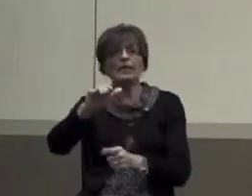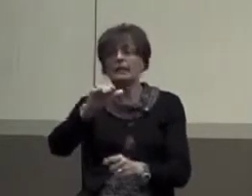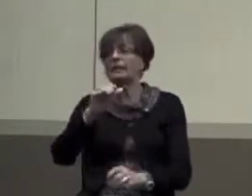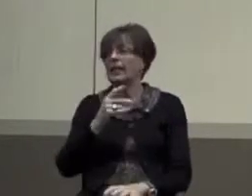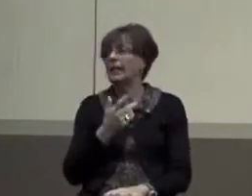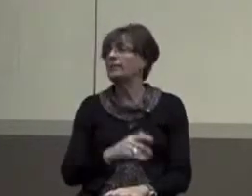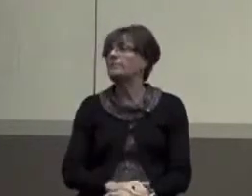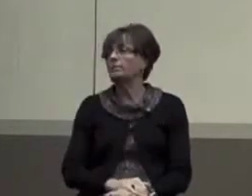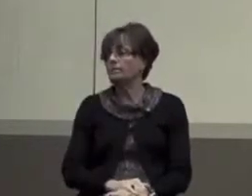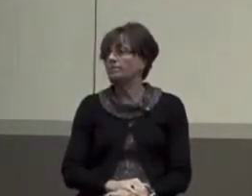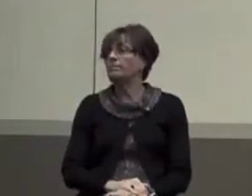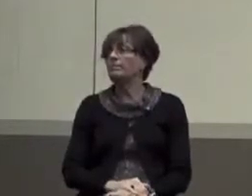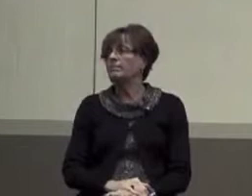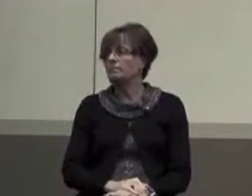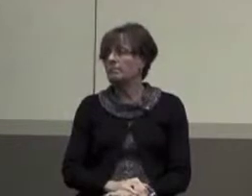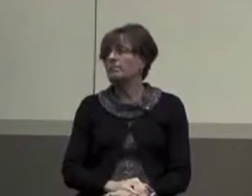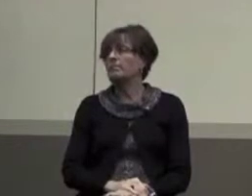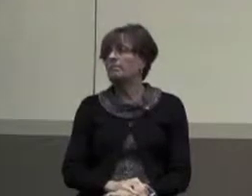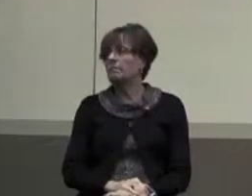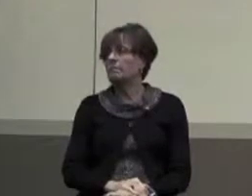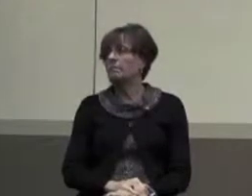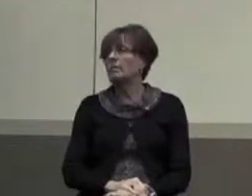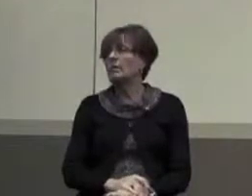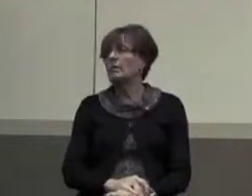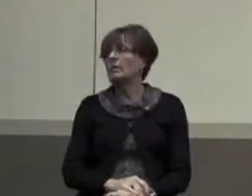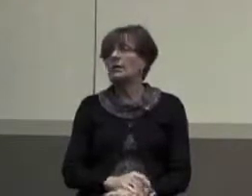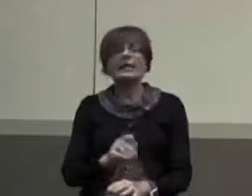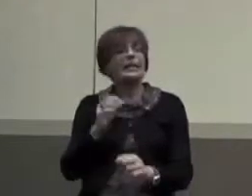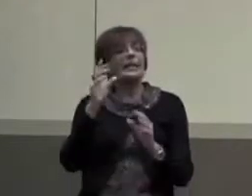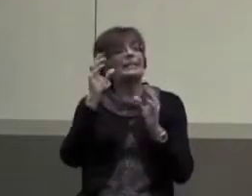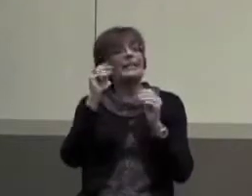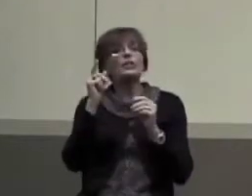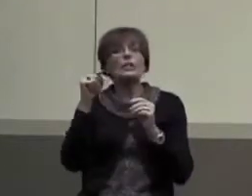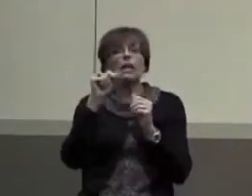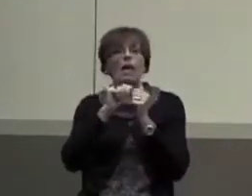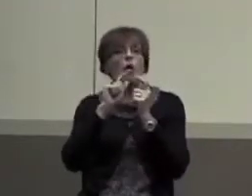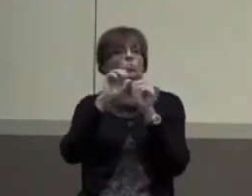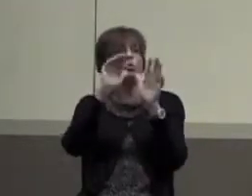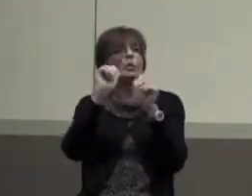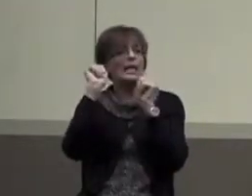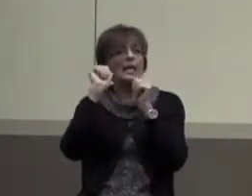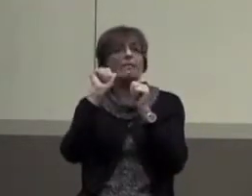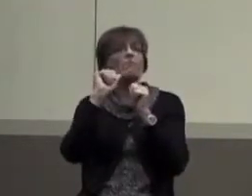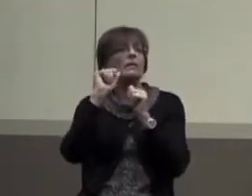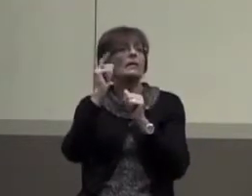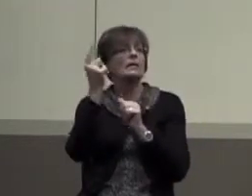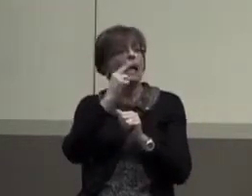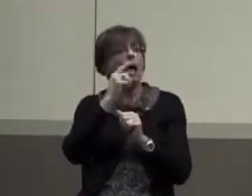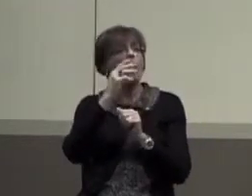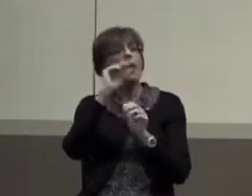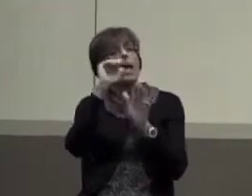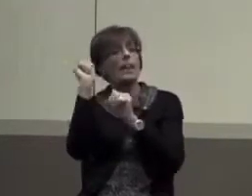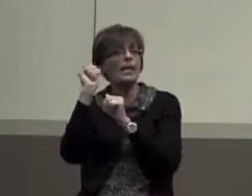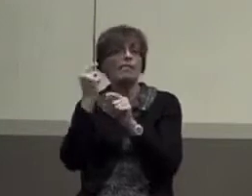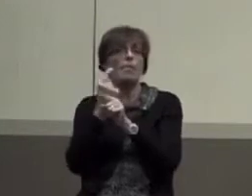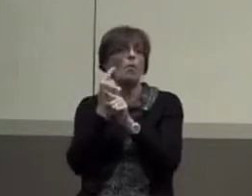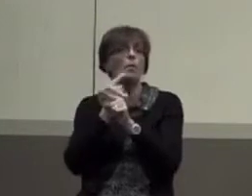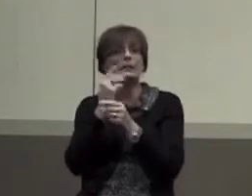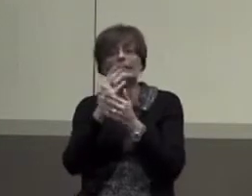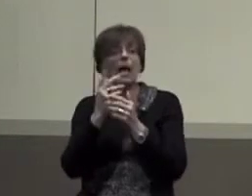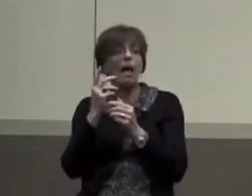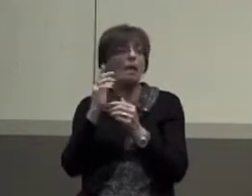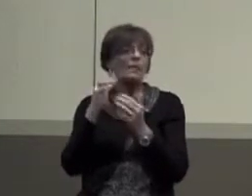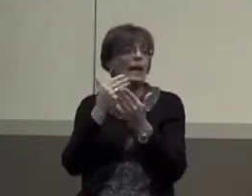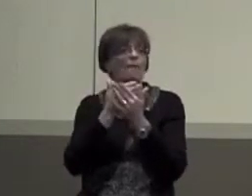Very good. So teaching them how to leave appropriately and come in appropriately too, because sometimes they'll come in, hey!